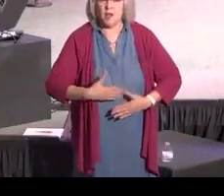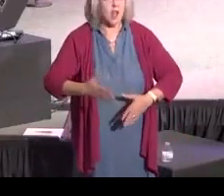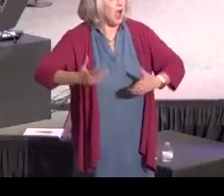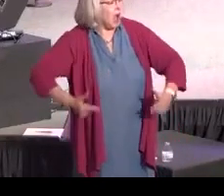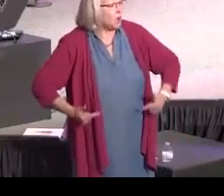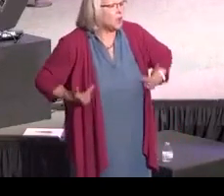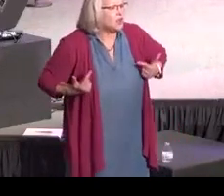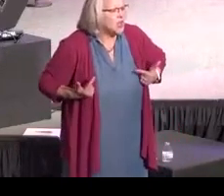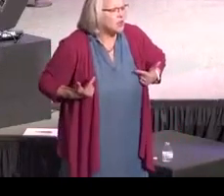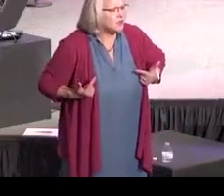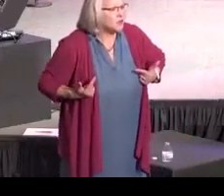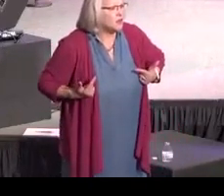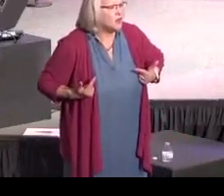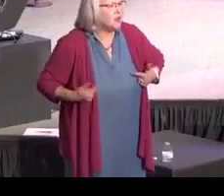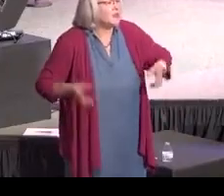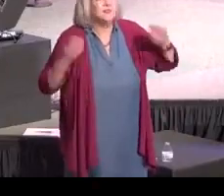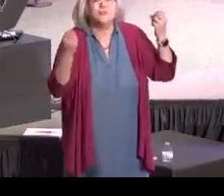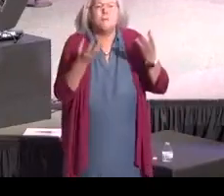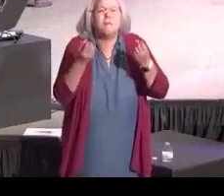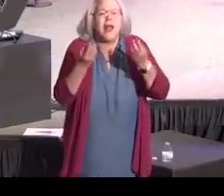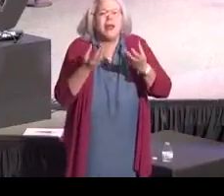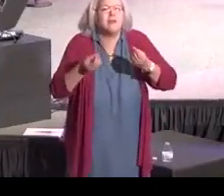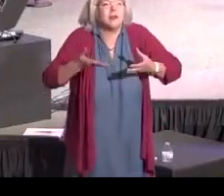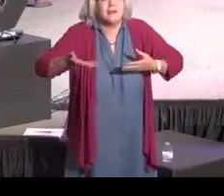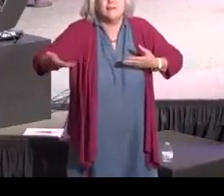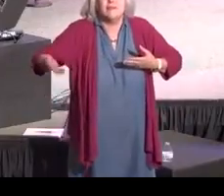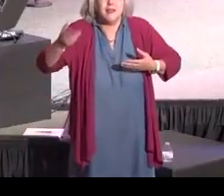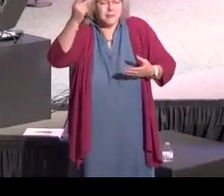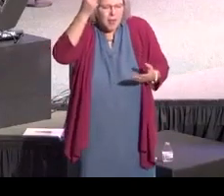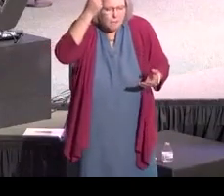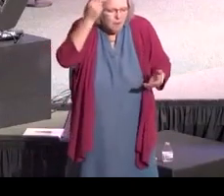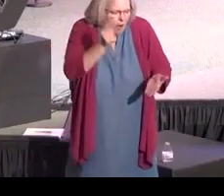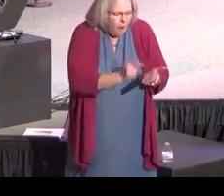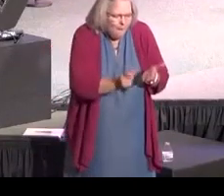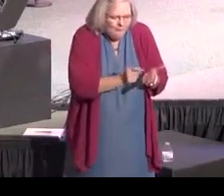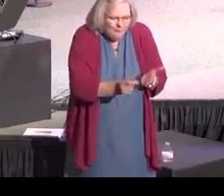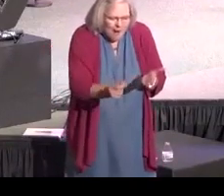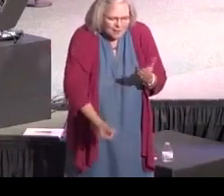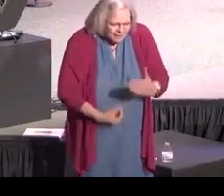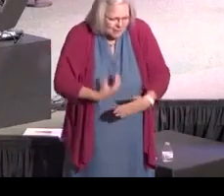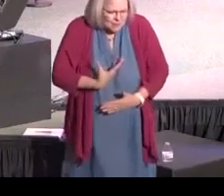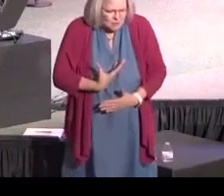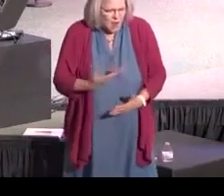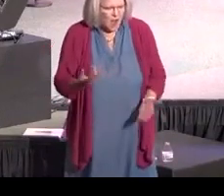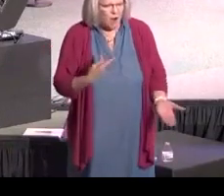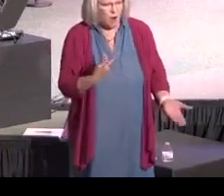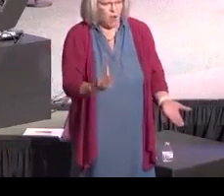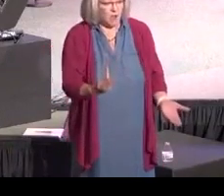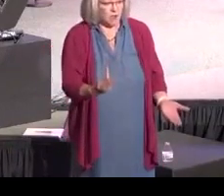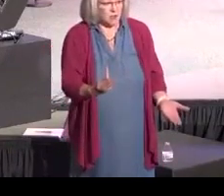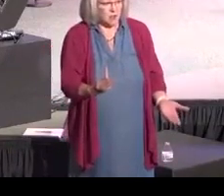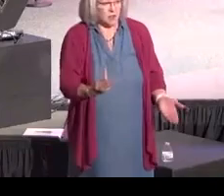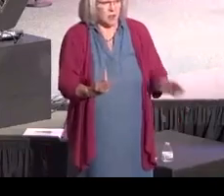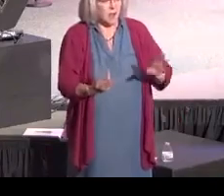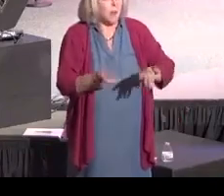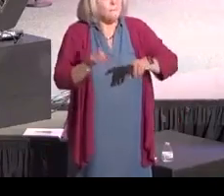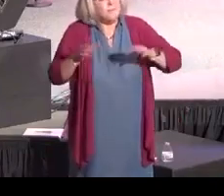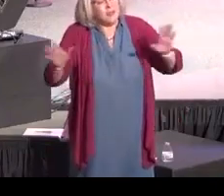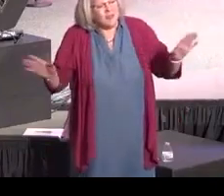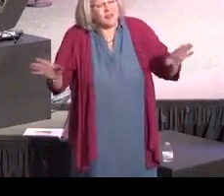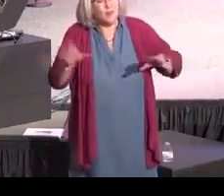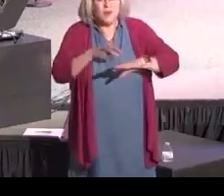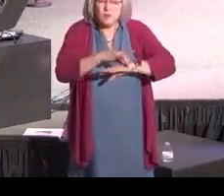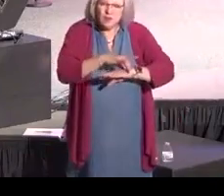our morality. There's a lot of things that come from what God inspired Paul to write. But during his time here on earth, he had